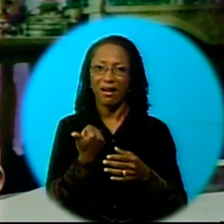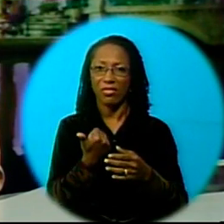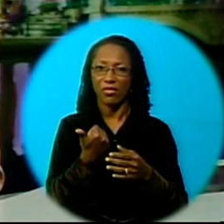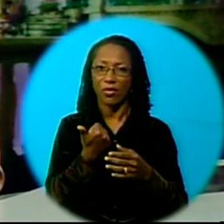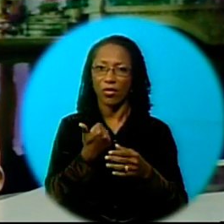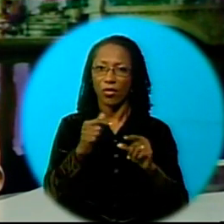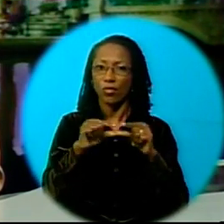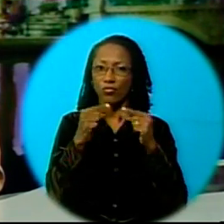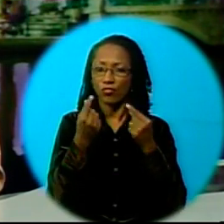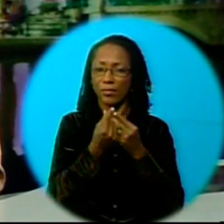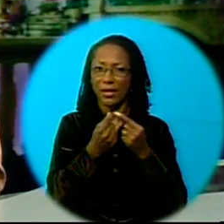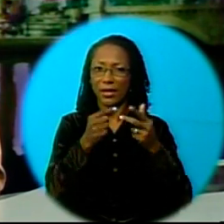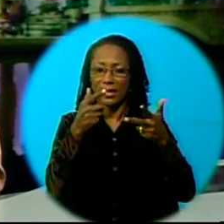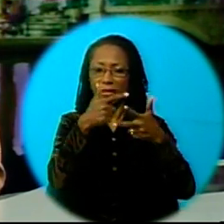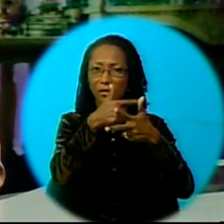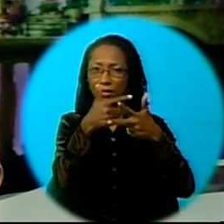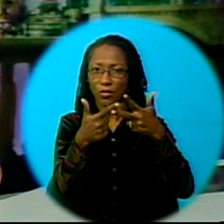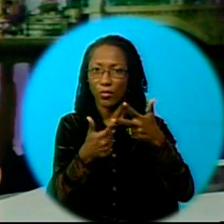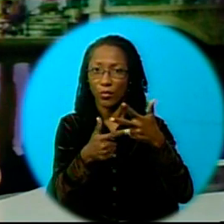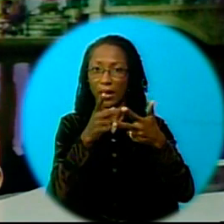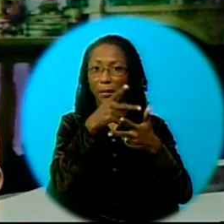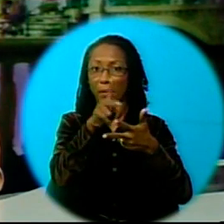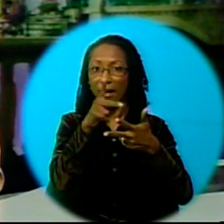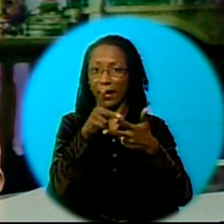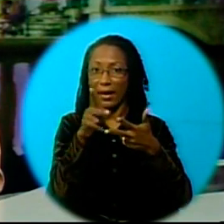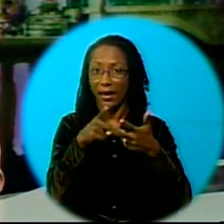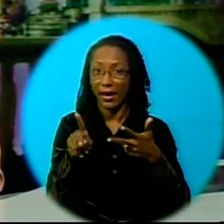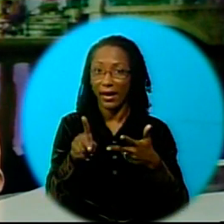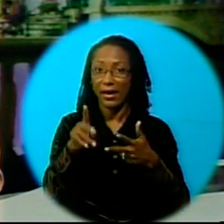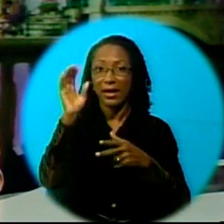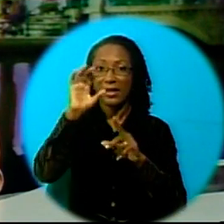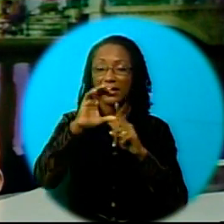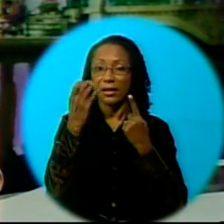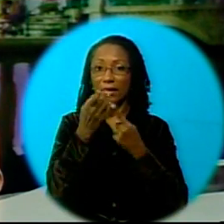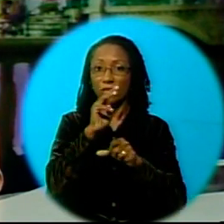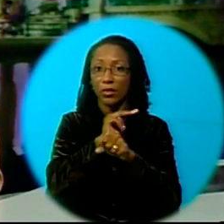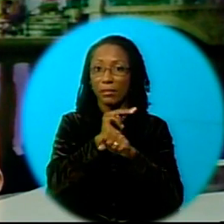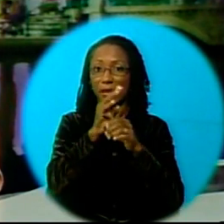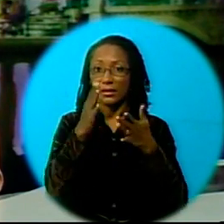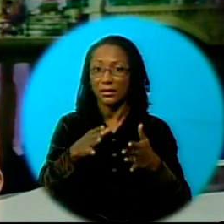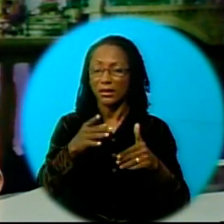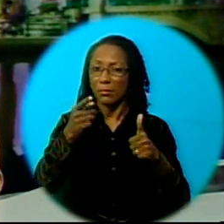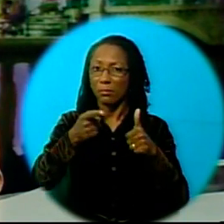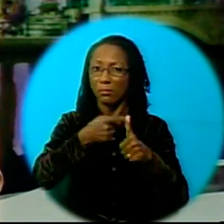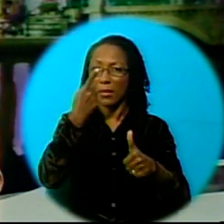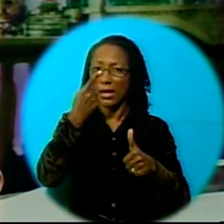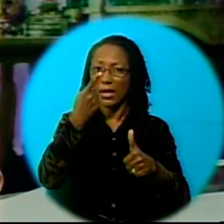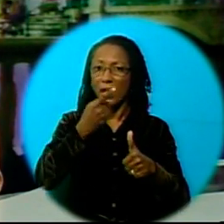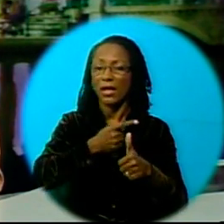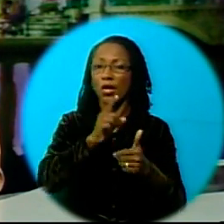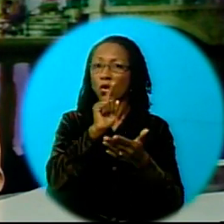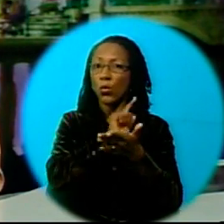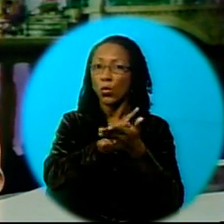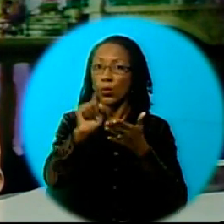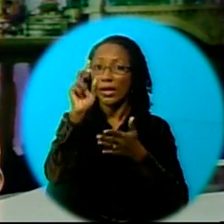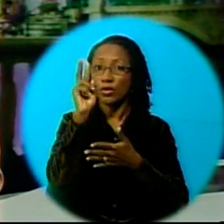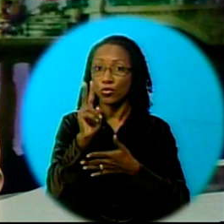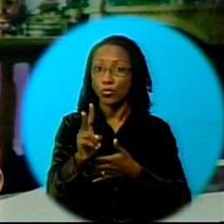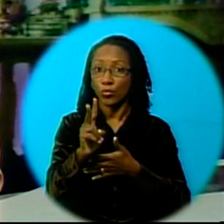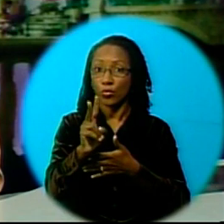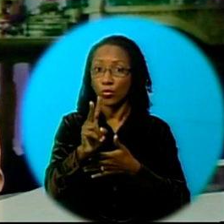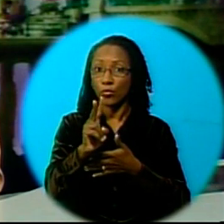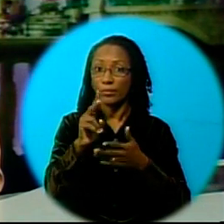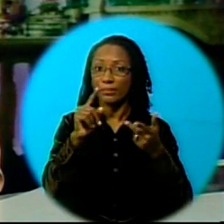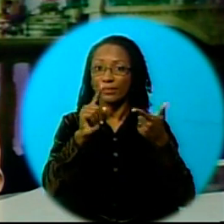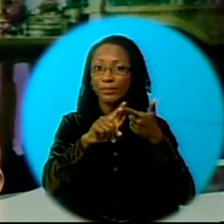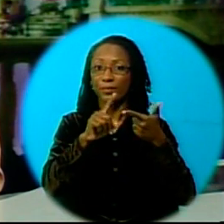in 3 installments. The Culture Minister says the first payment is usually at the end of week 2 of the camps, the second